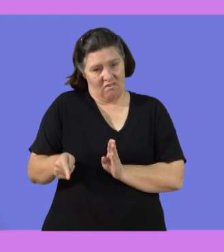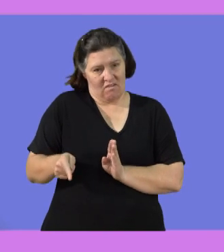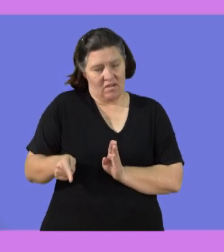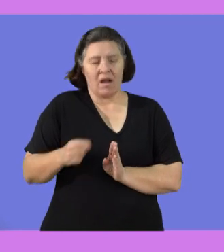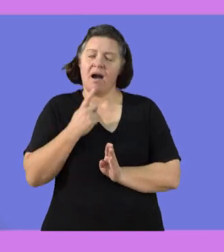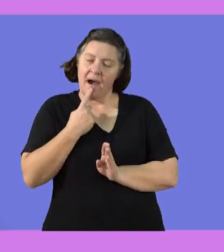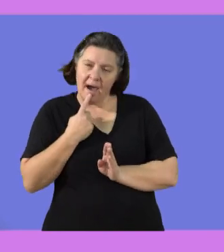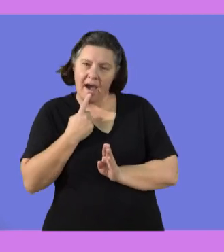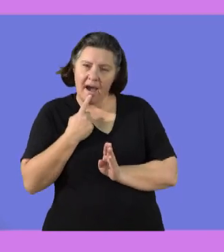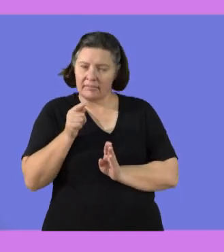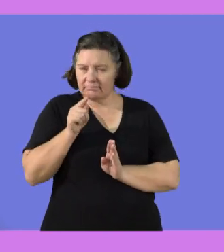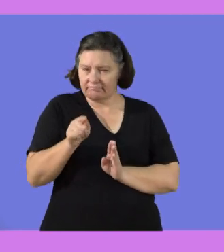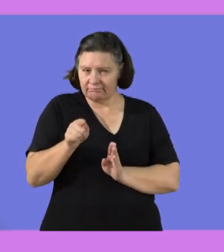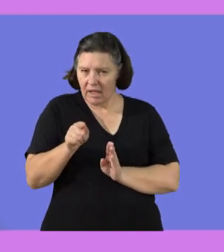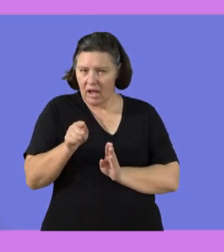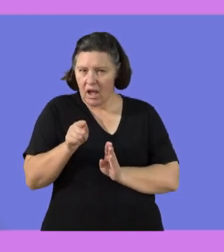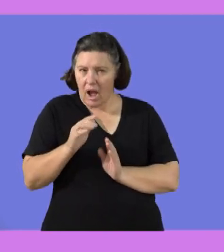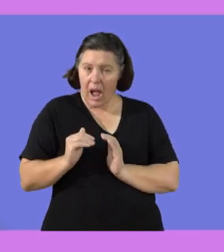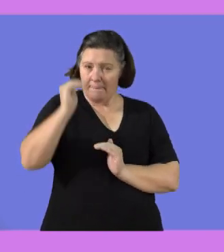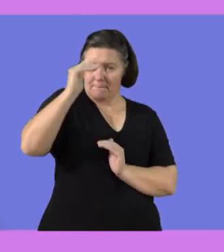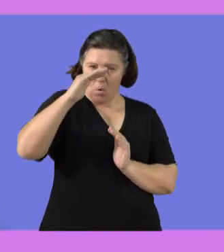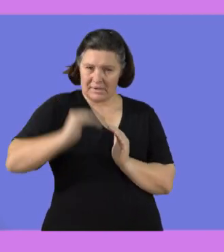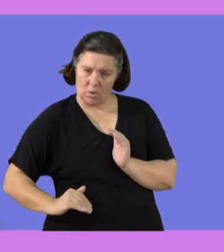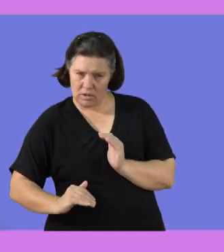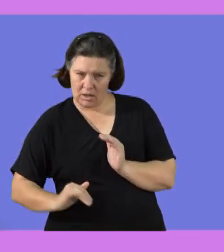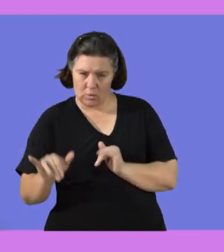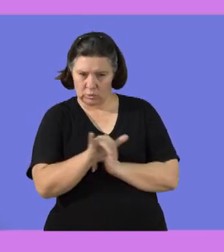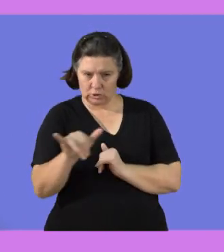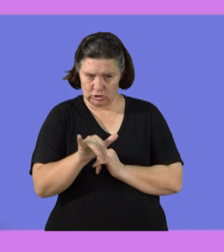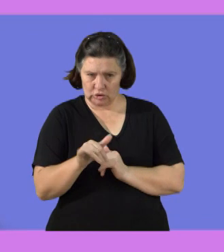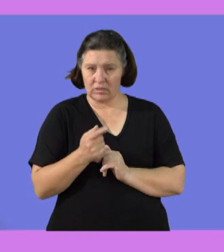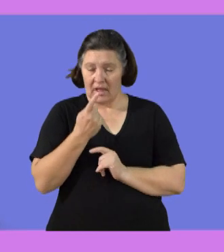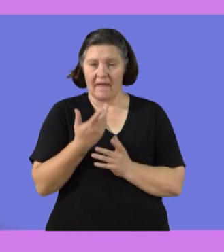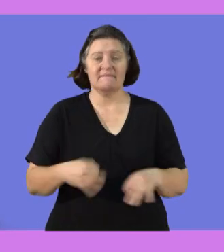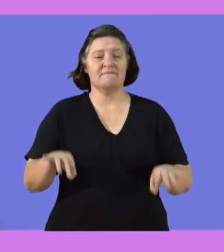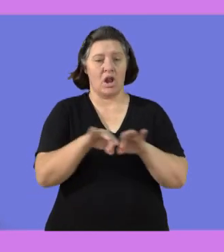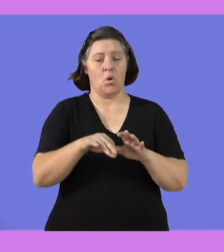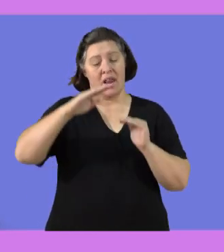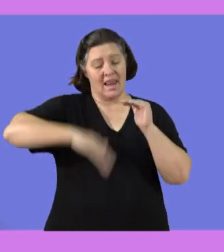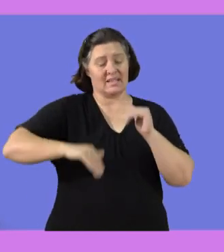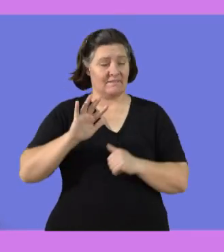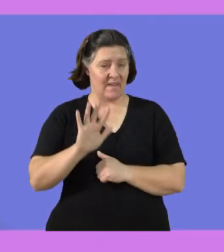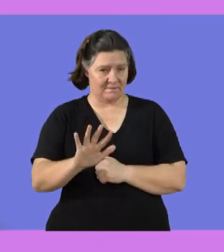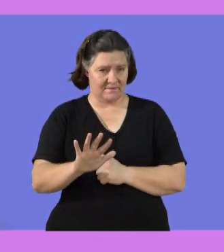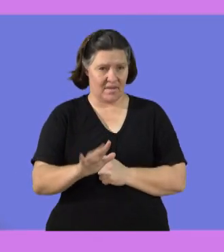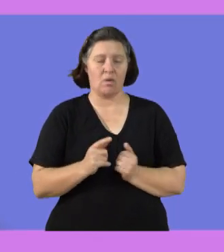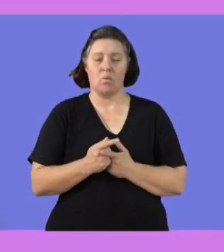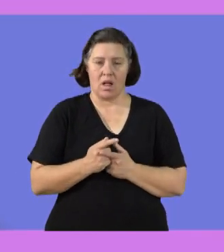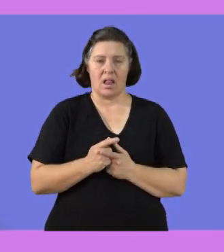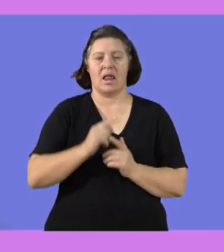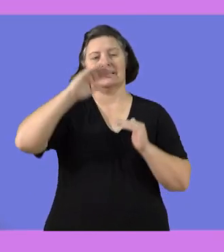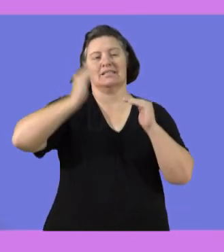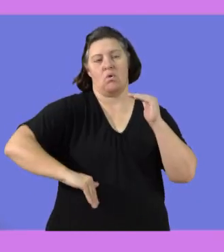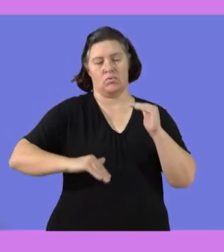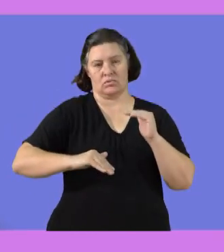and we check as to whether should we round up or should we round down. Now that this value is less than 5, then we are going to round